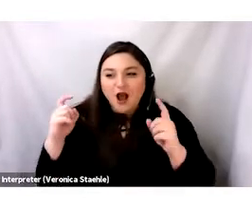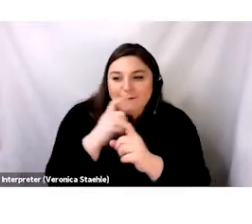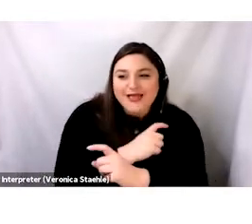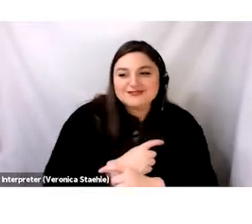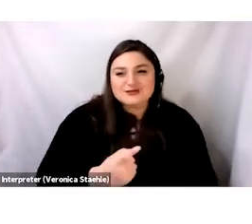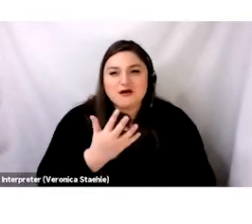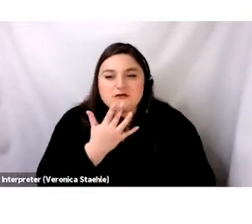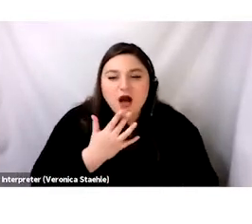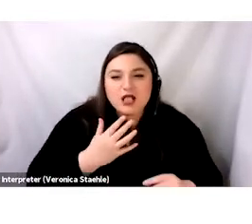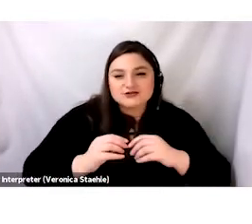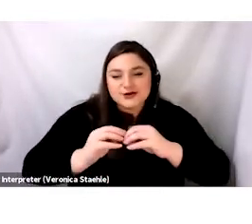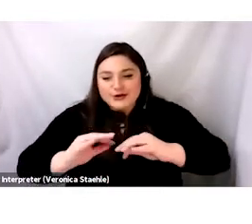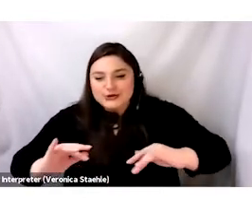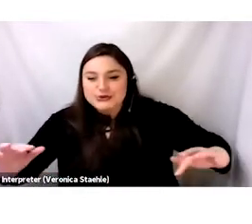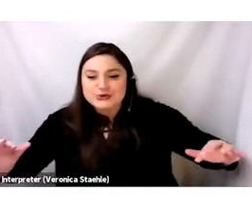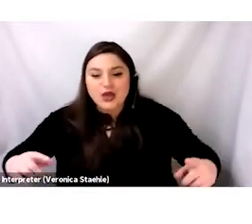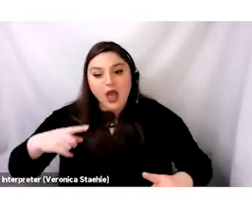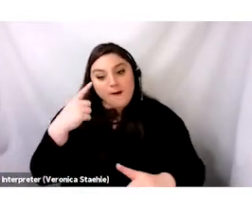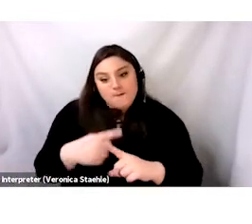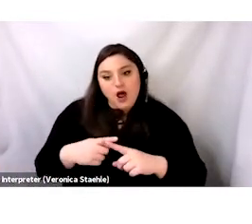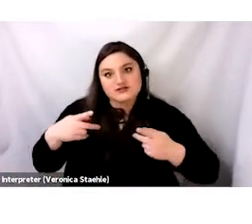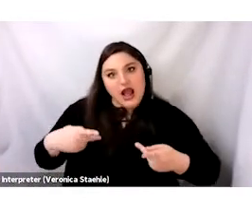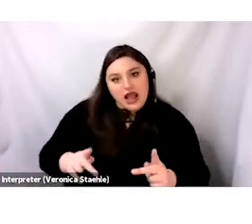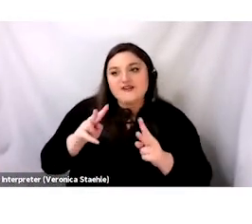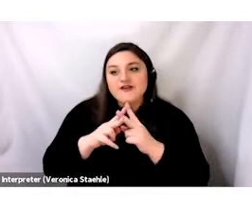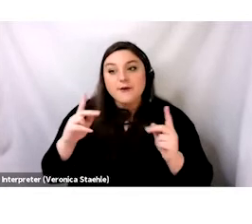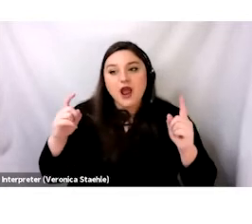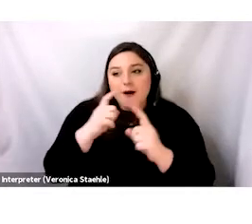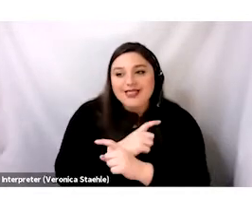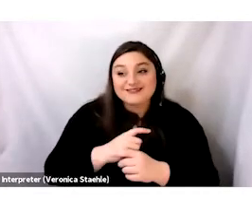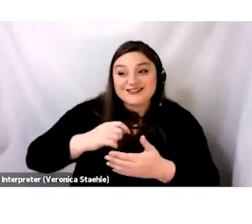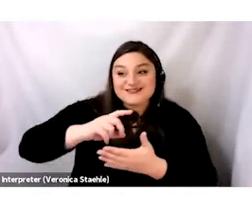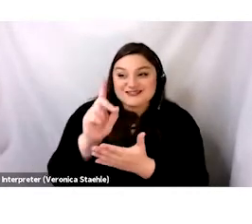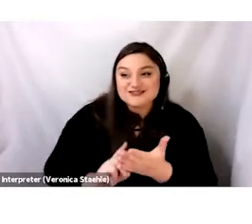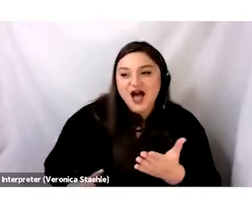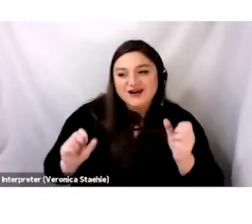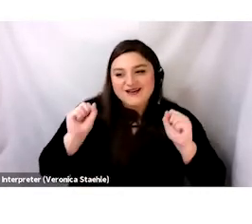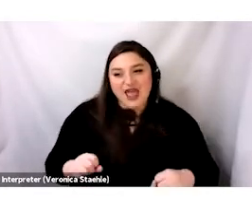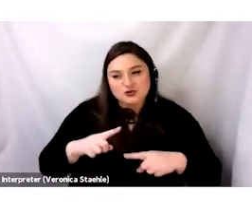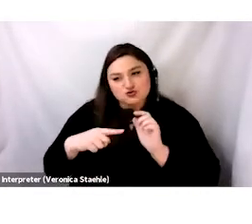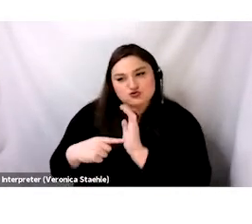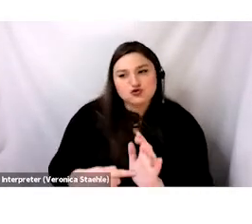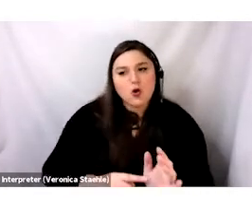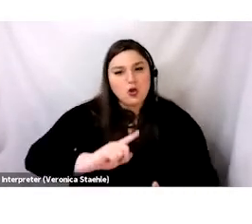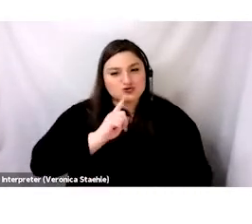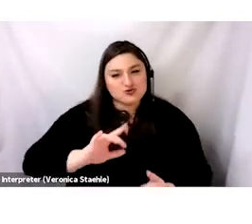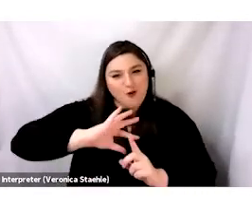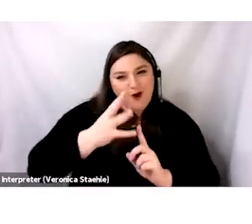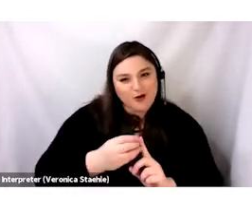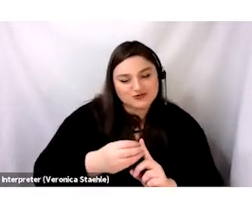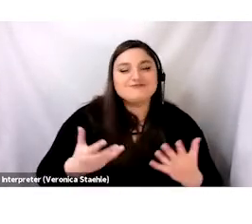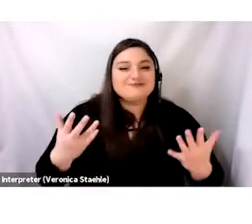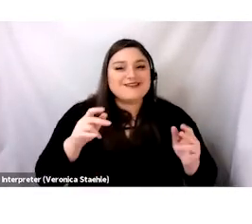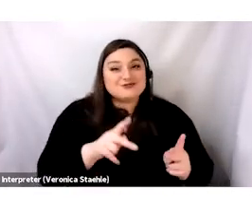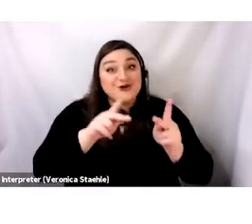specific ways to create intricate designs. And this is all a reflection of culture. And so in the case of tropical West Africa, cotton was used